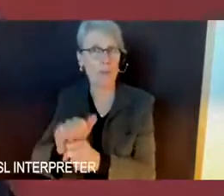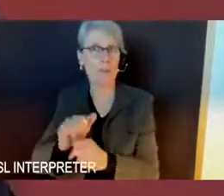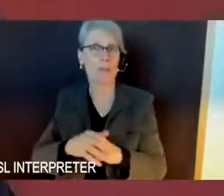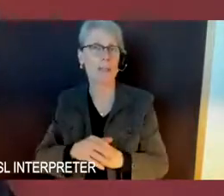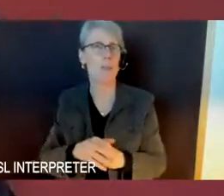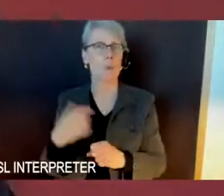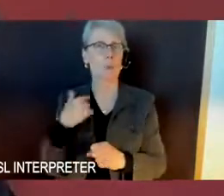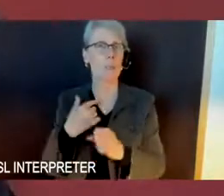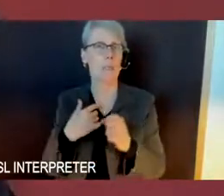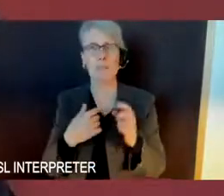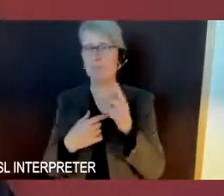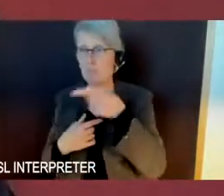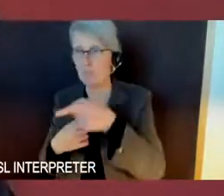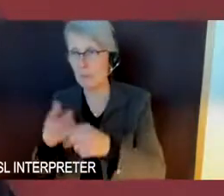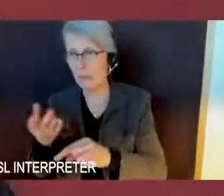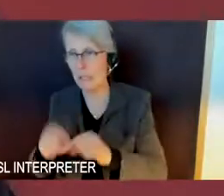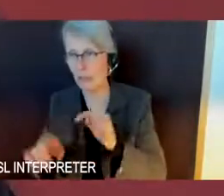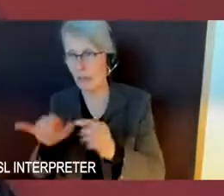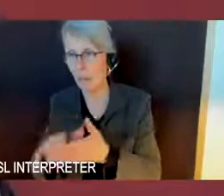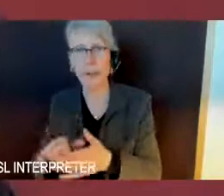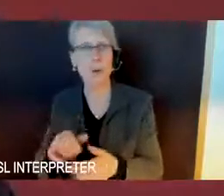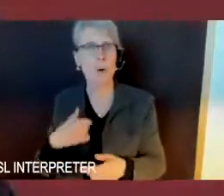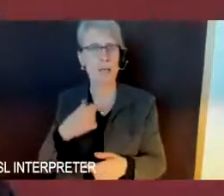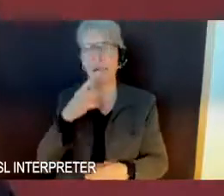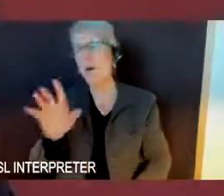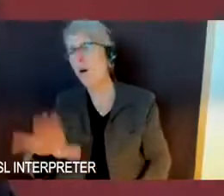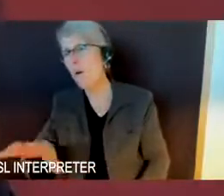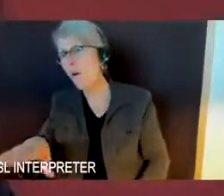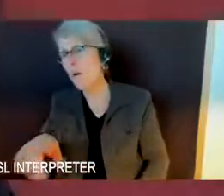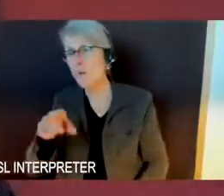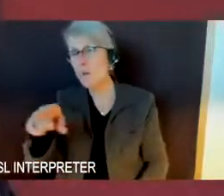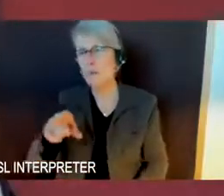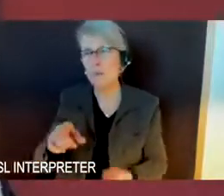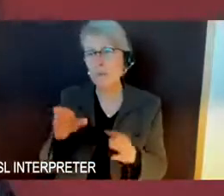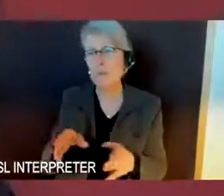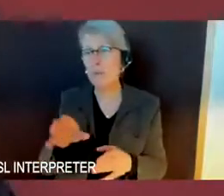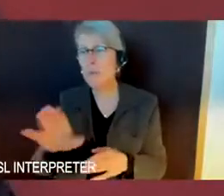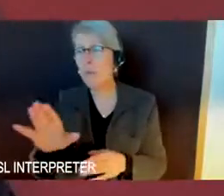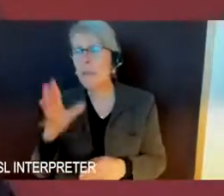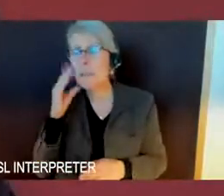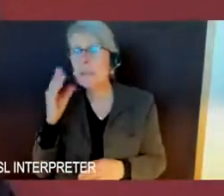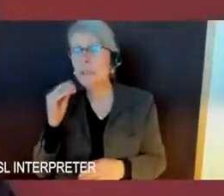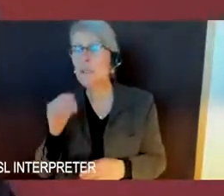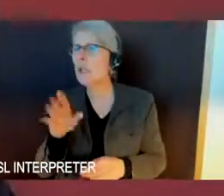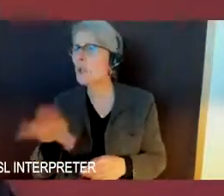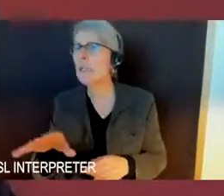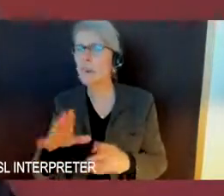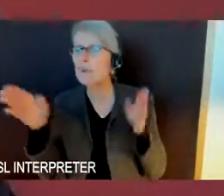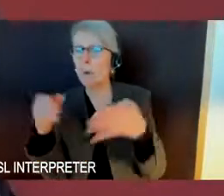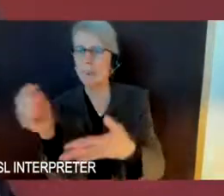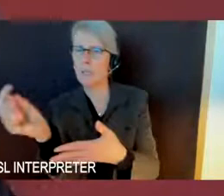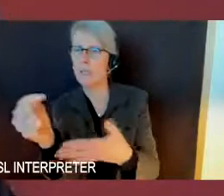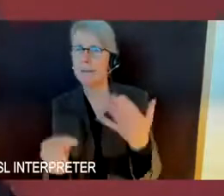work. It is not for Access Now to come and say, you have to do it this way. Or it's not my job to come and say, hey, you person out there with